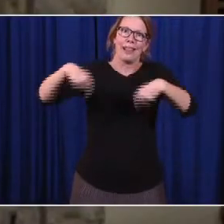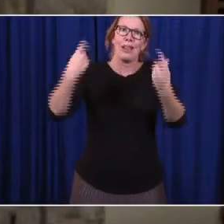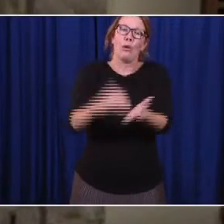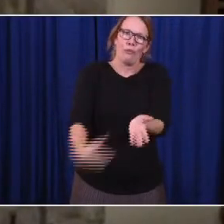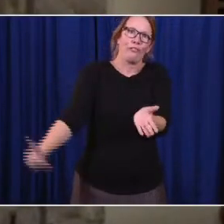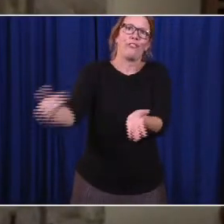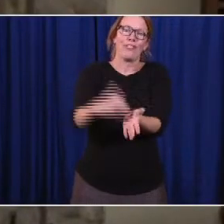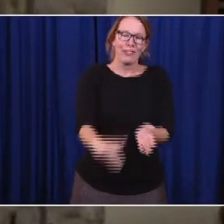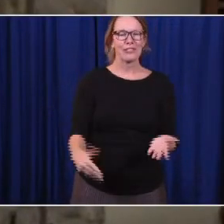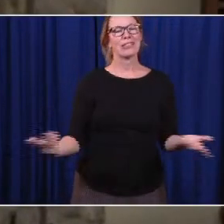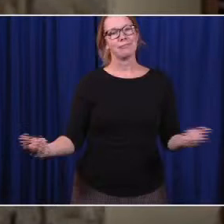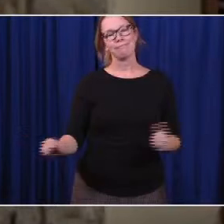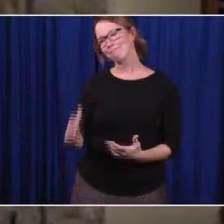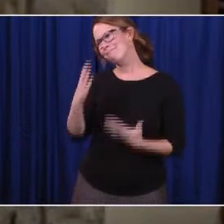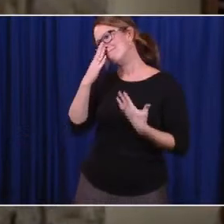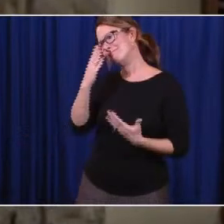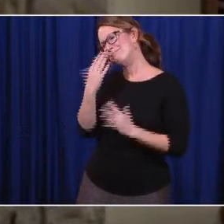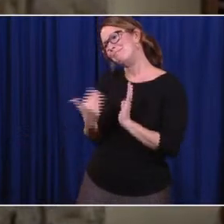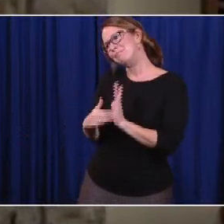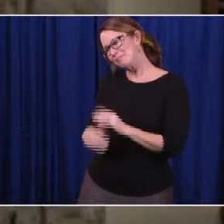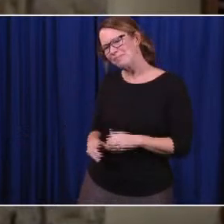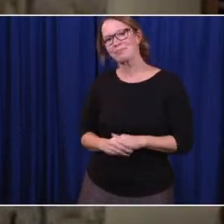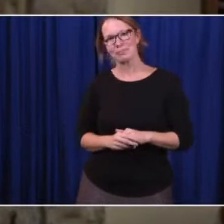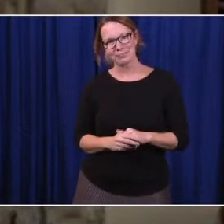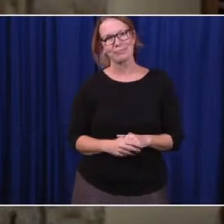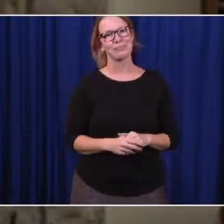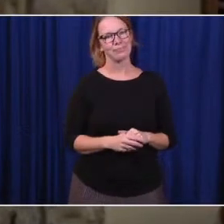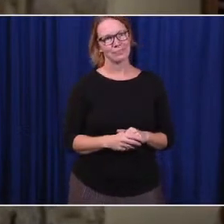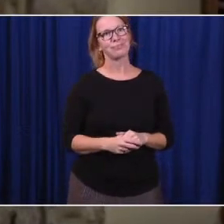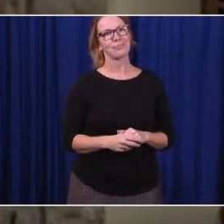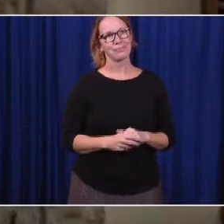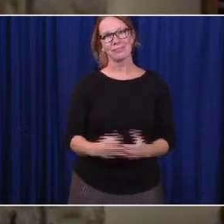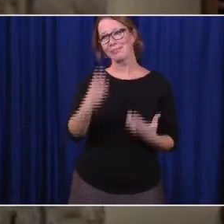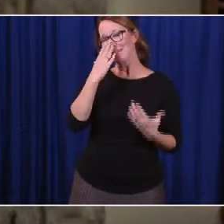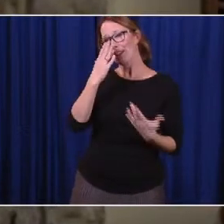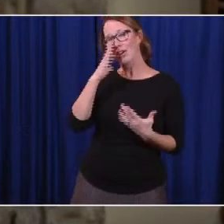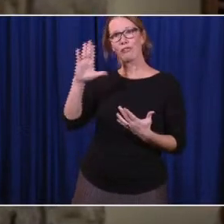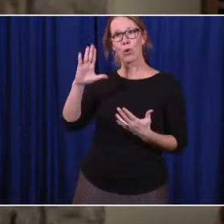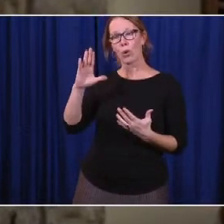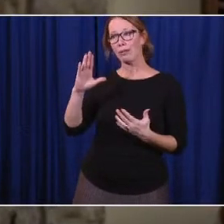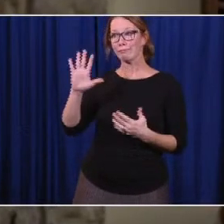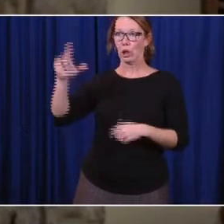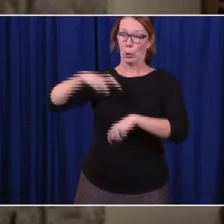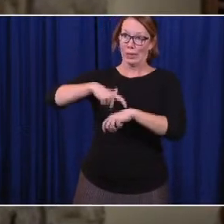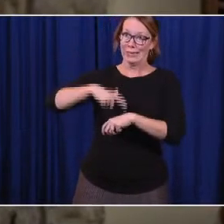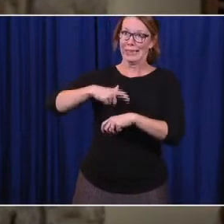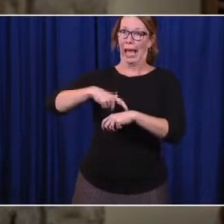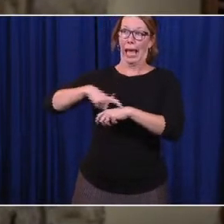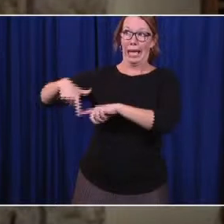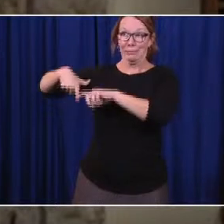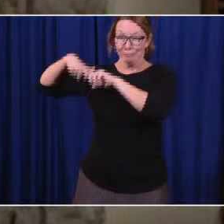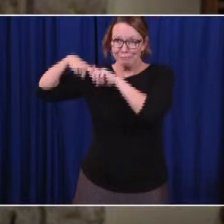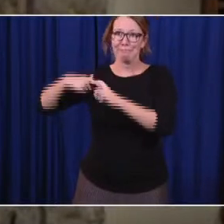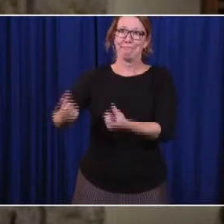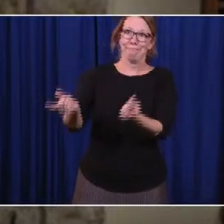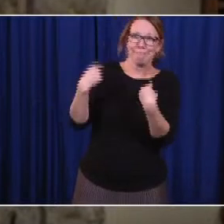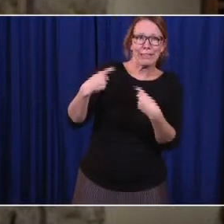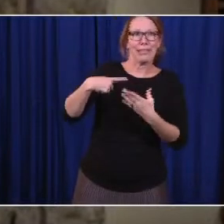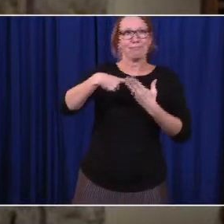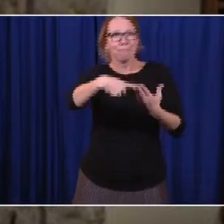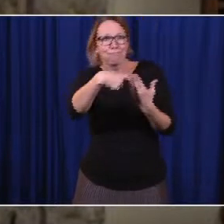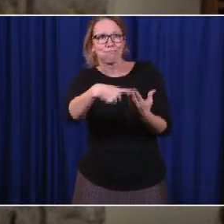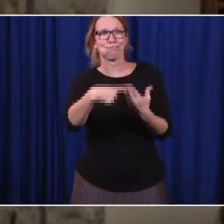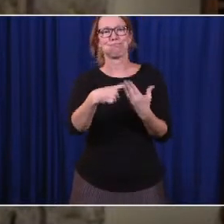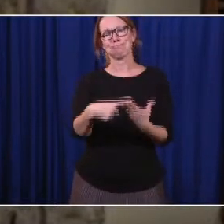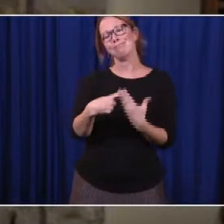Well, again, thank you. Thank you so very, very much. And thank you for taking time out of your busy day to, really talk to the people of Ohio.